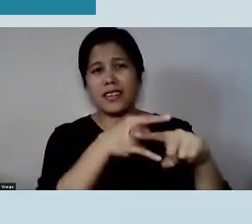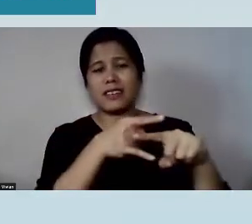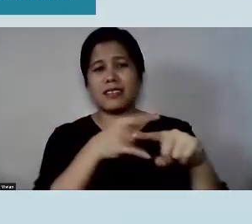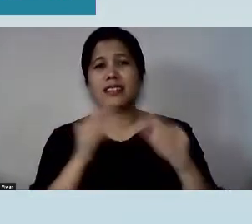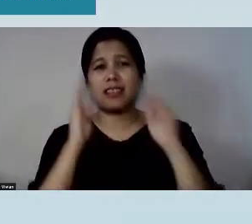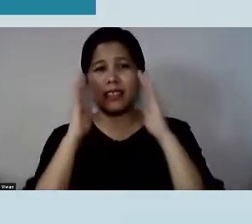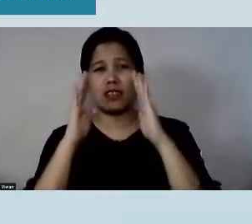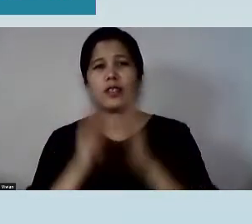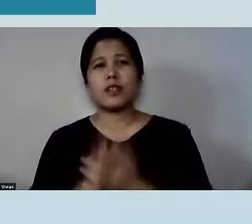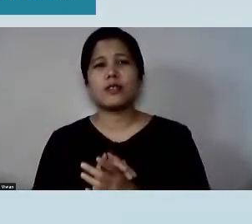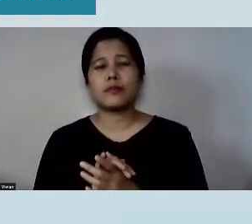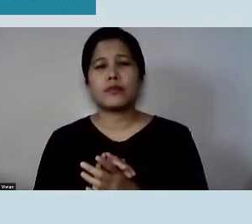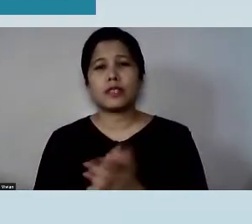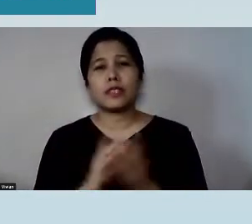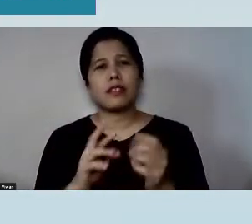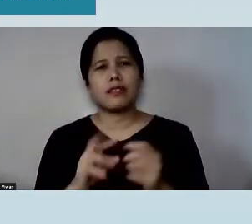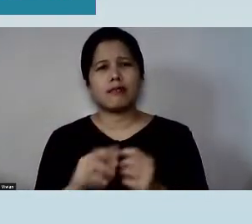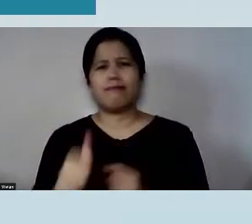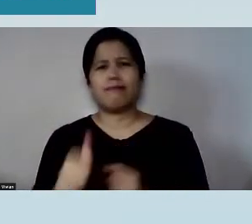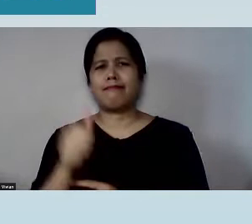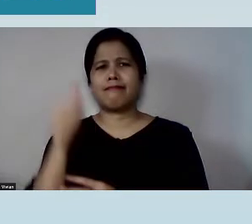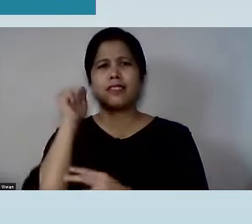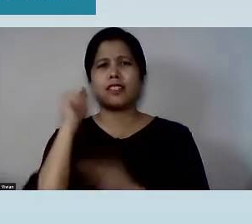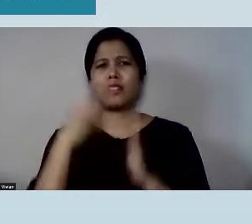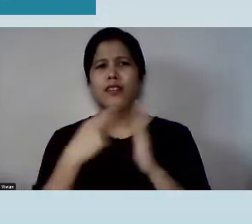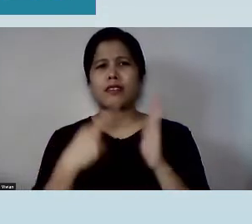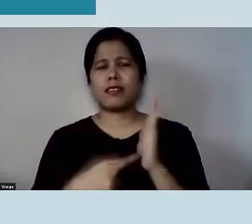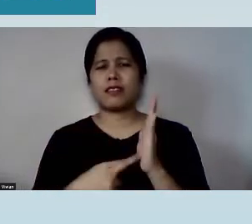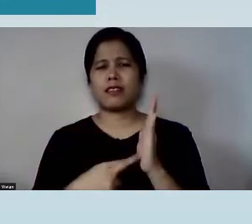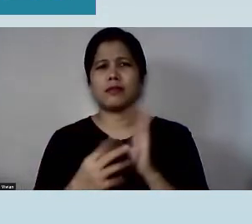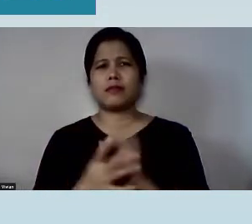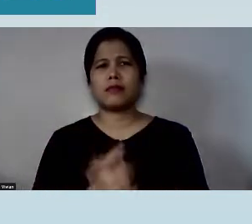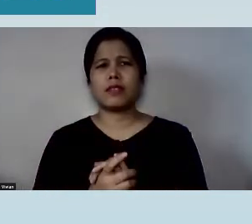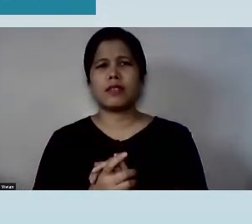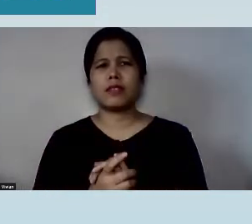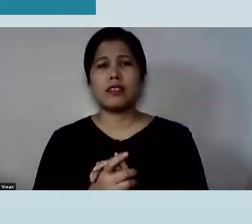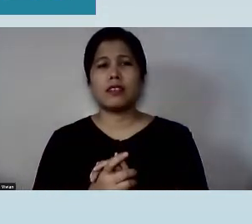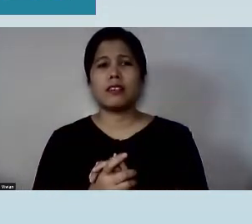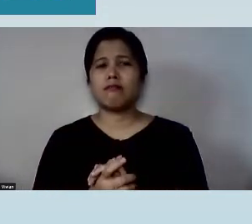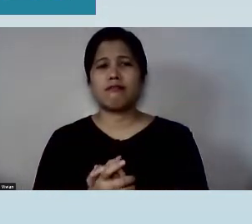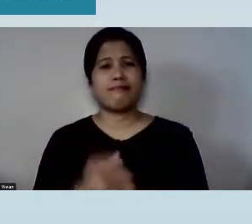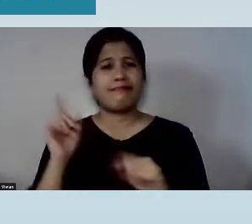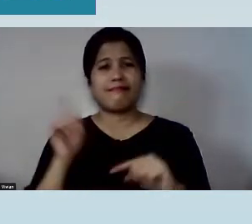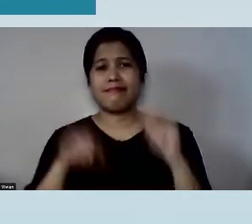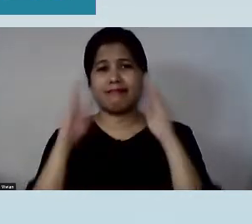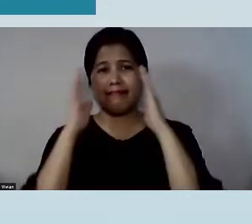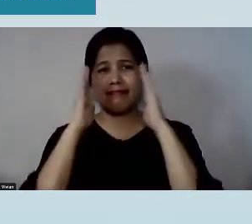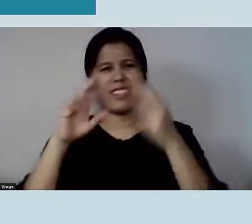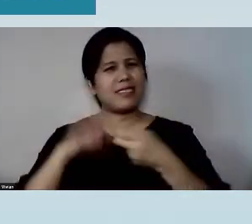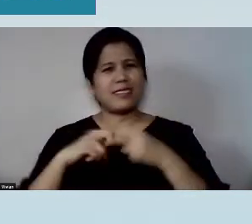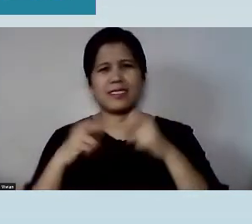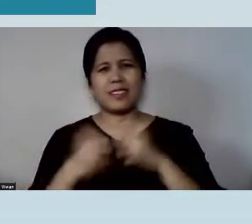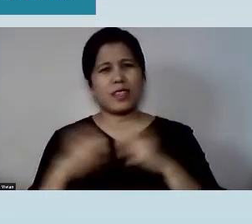fine. Resistance to rules, resentment to authority, failure to pay attention, difficulty completing chores,